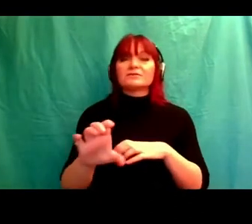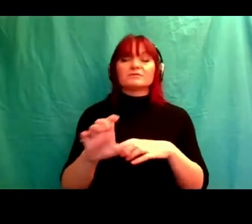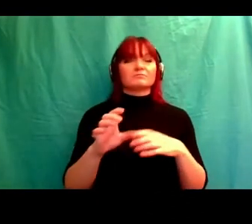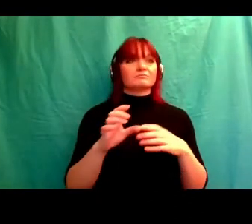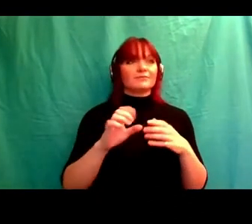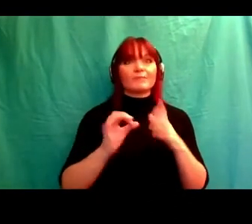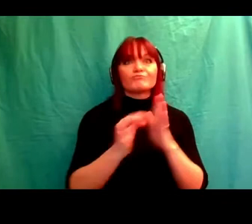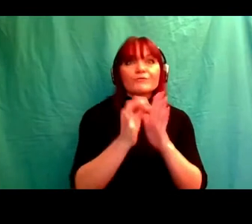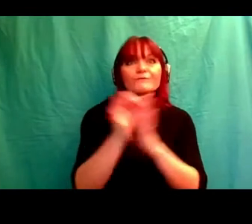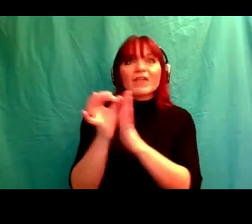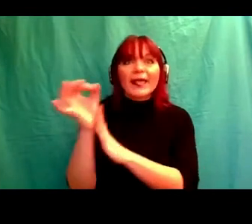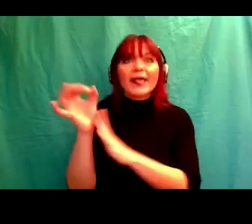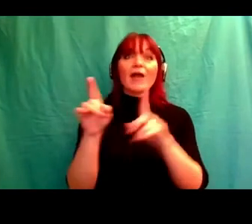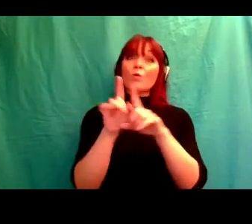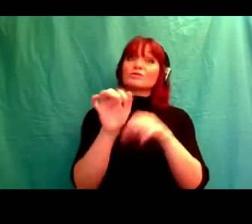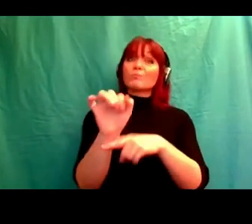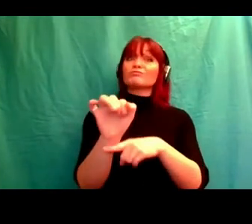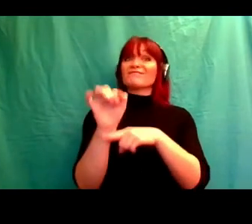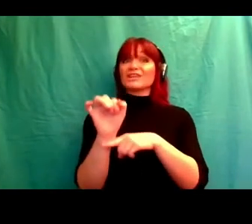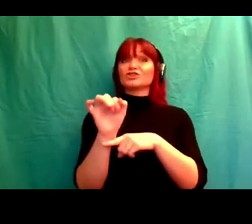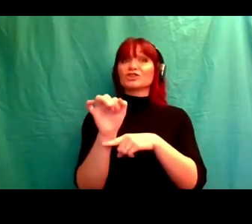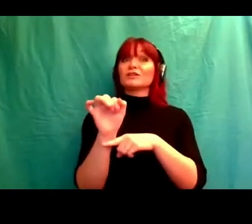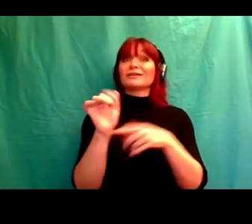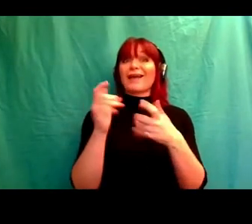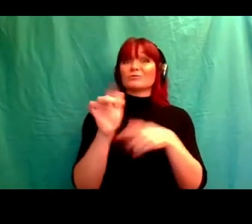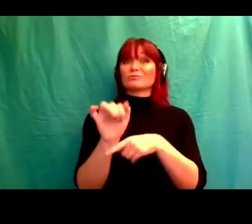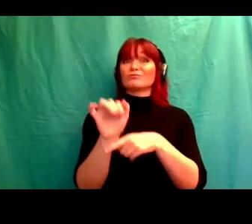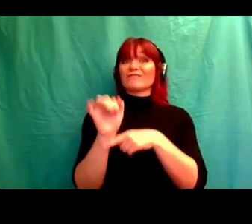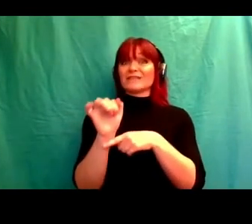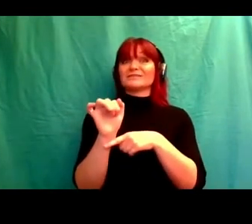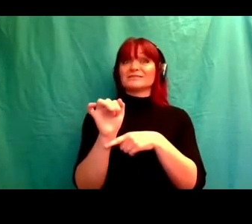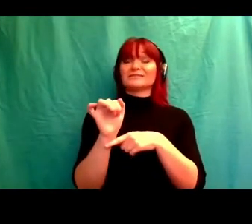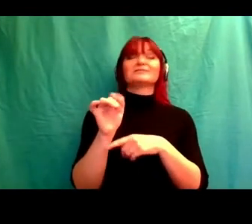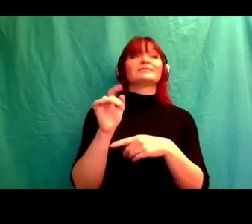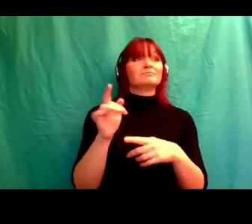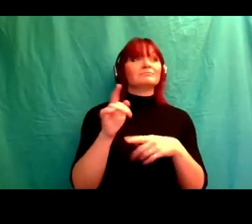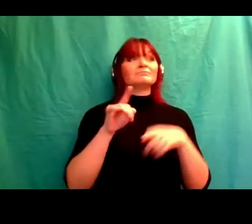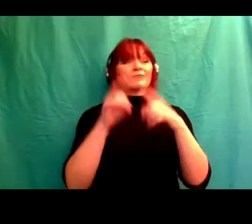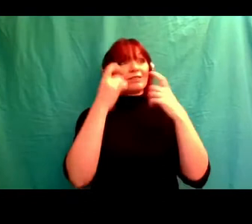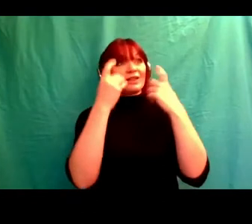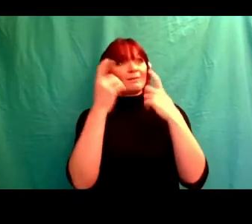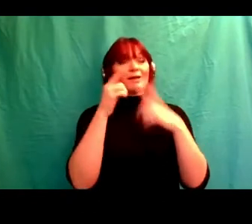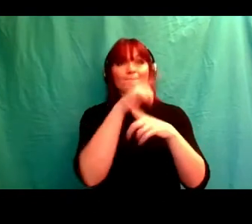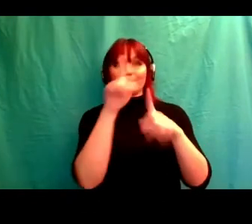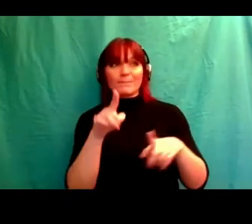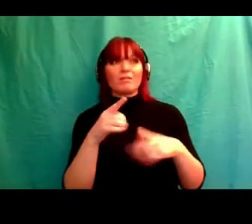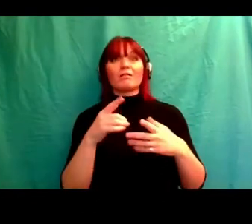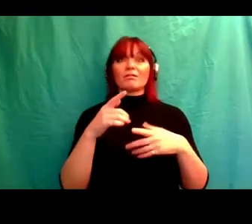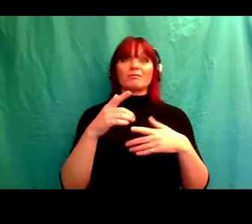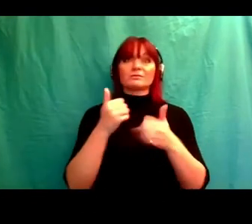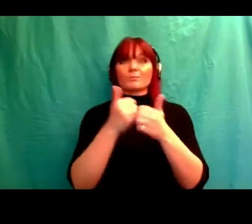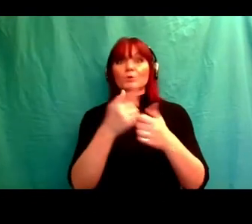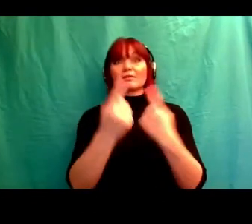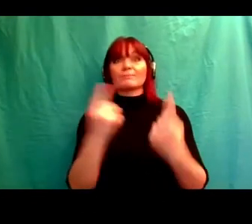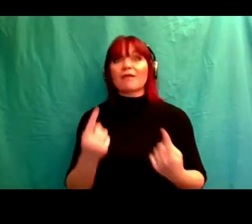of questions on more preventive models, supporting people to support their own health and wellbeing. So what would you